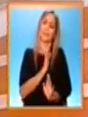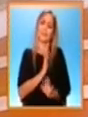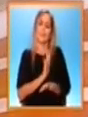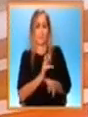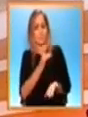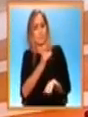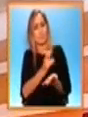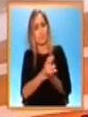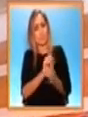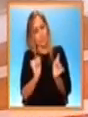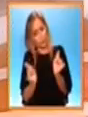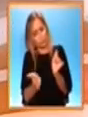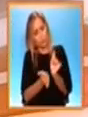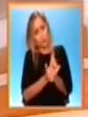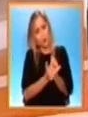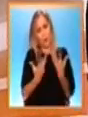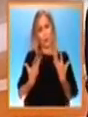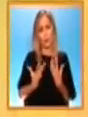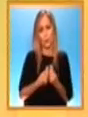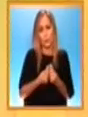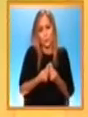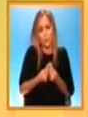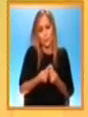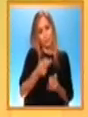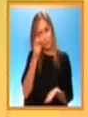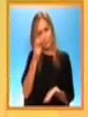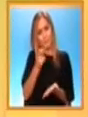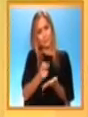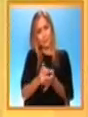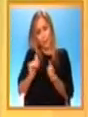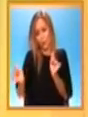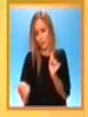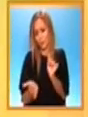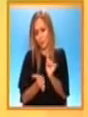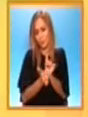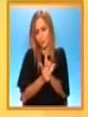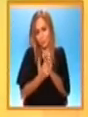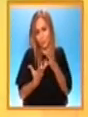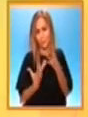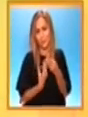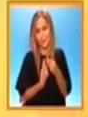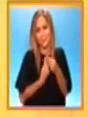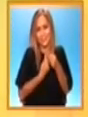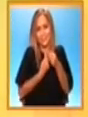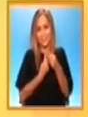stand by me. Oh, stand by me.